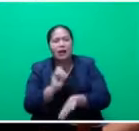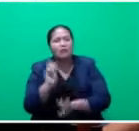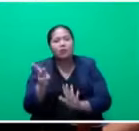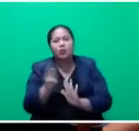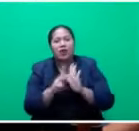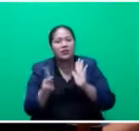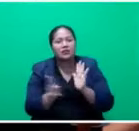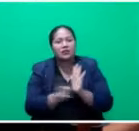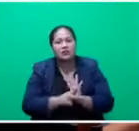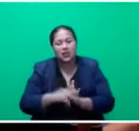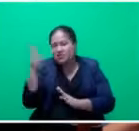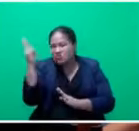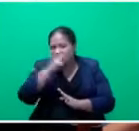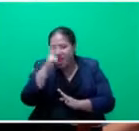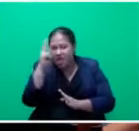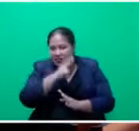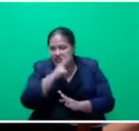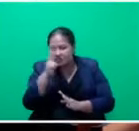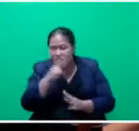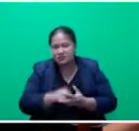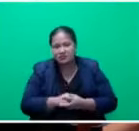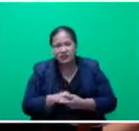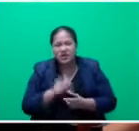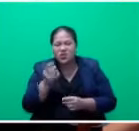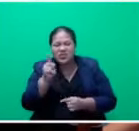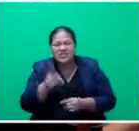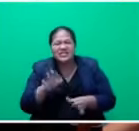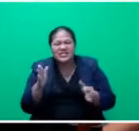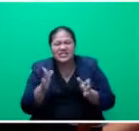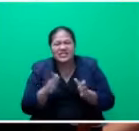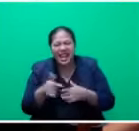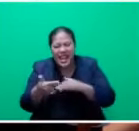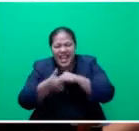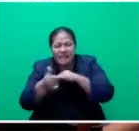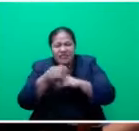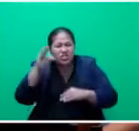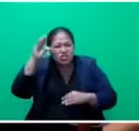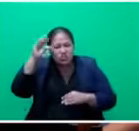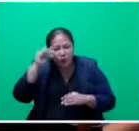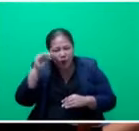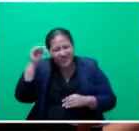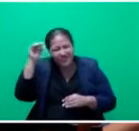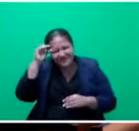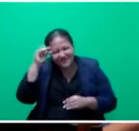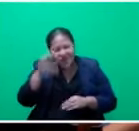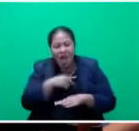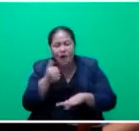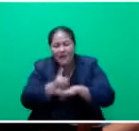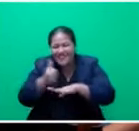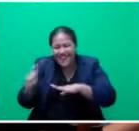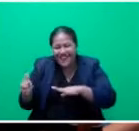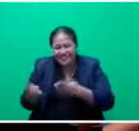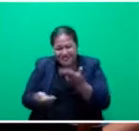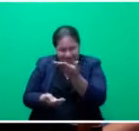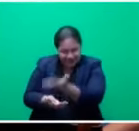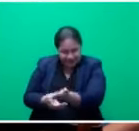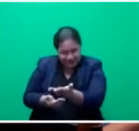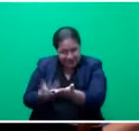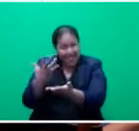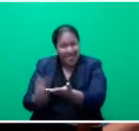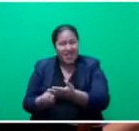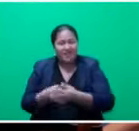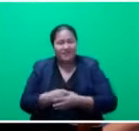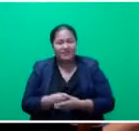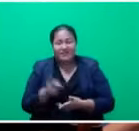is the level of pettiness, small-mindedness to which our government has descended. In fact, this is what preoccupies the